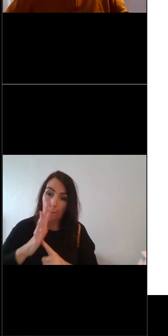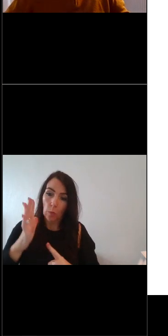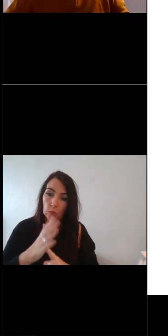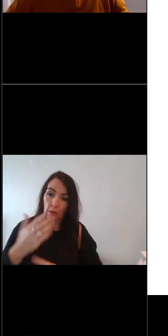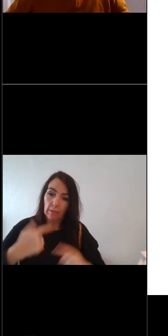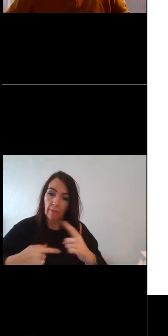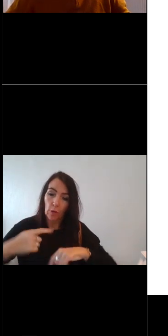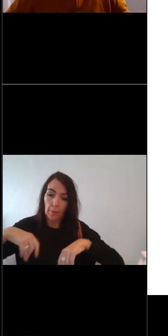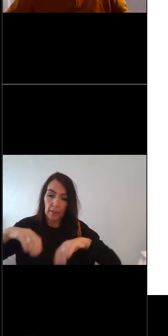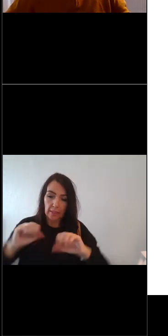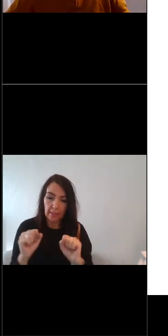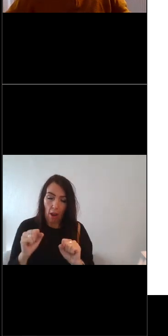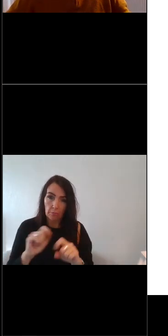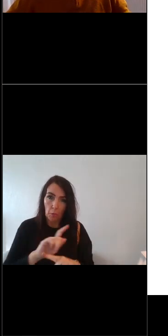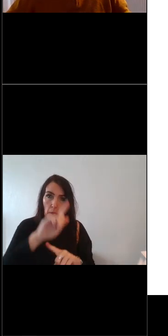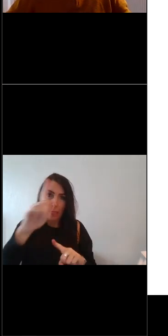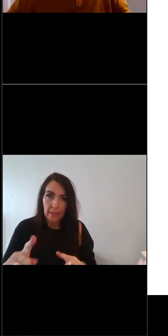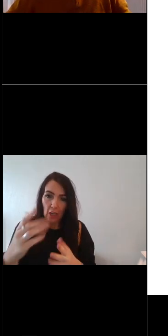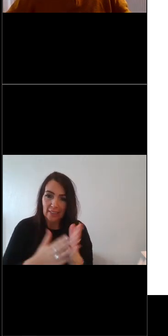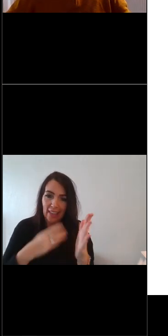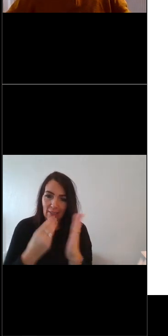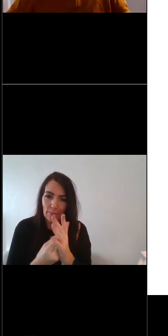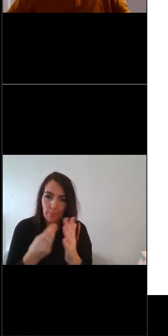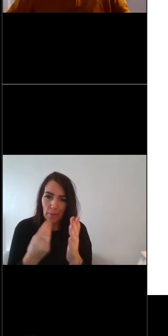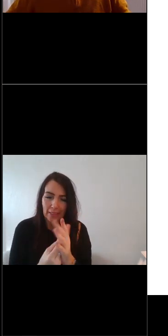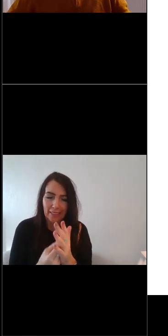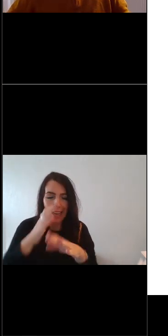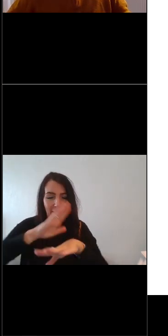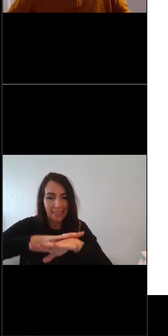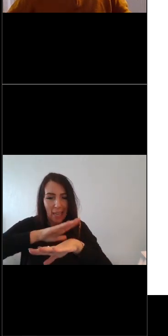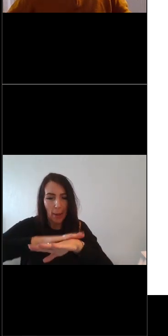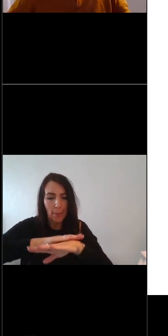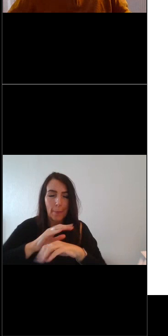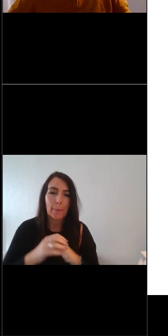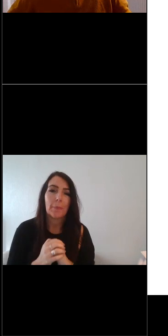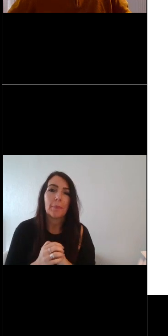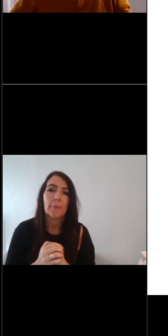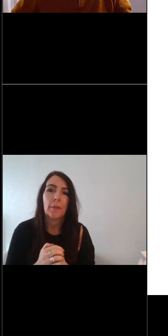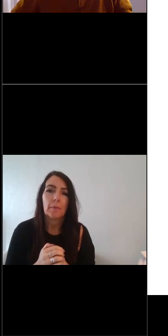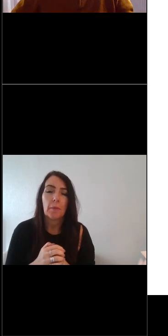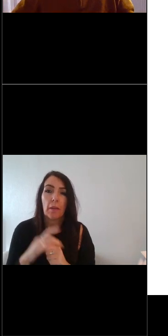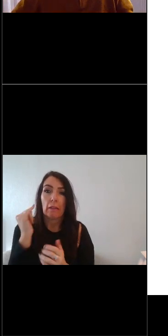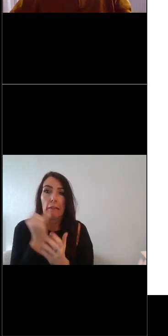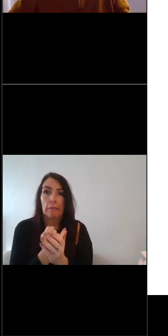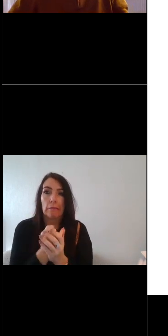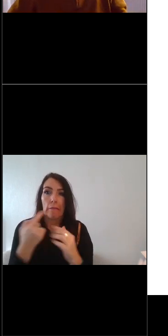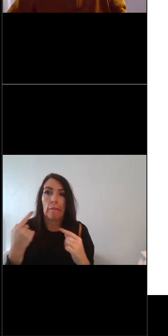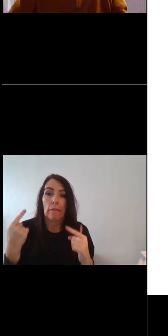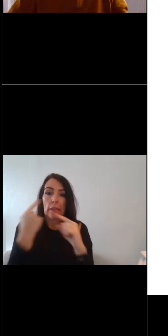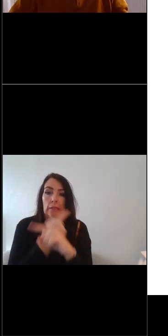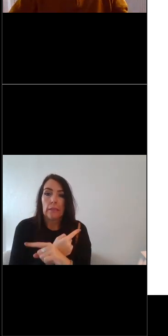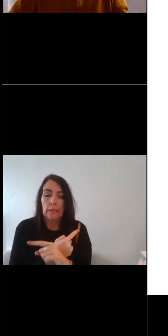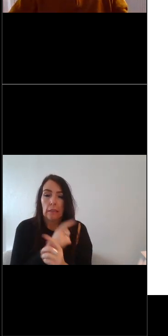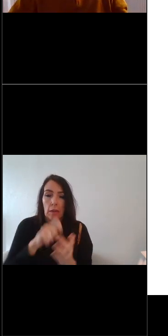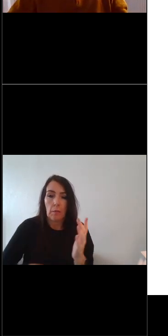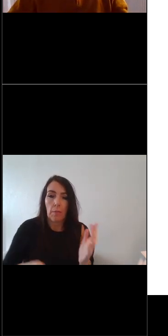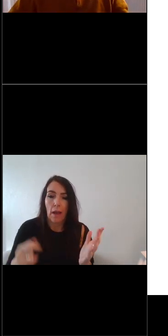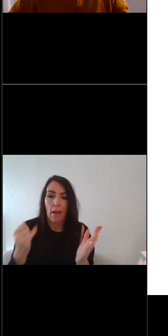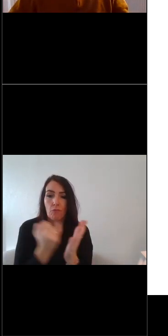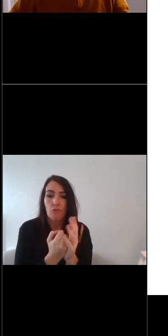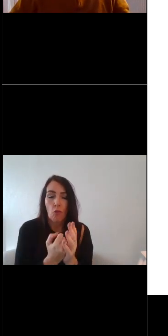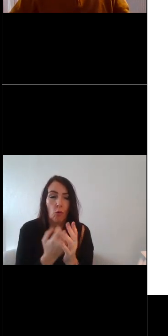you save time, money and stranded assets. What I mean by that is if you make the wrong call at the start, buying the wrong stuff, you may have to